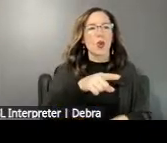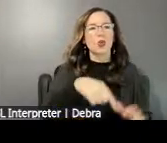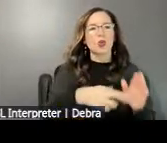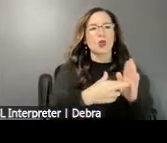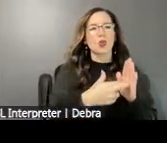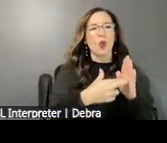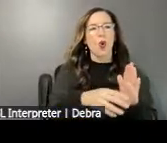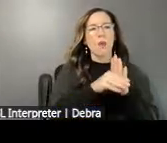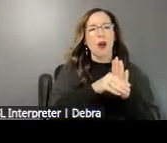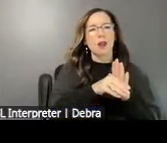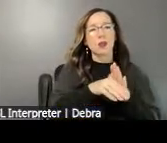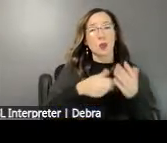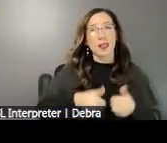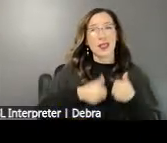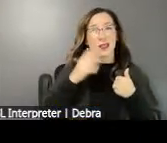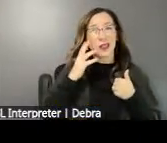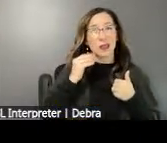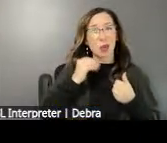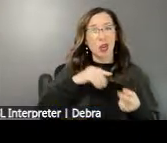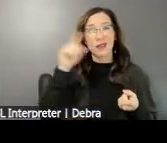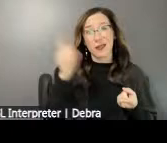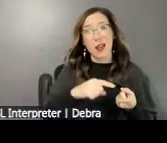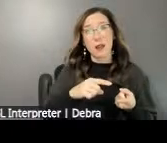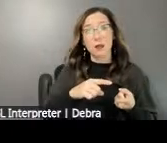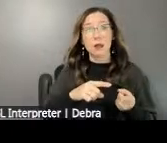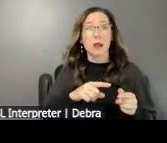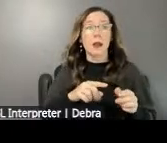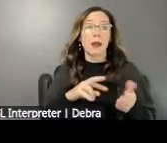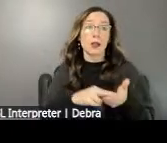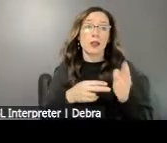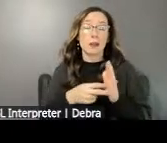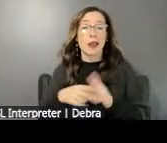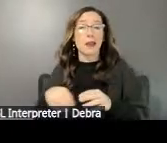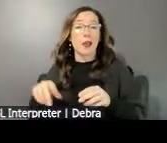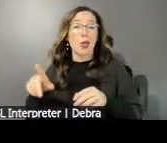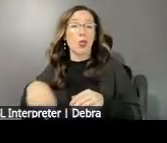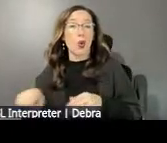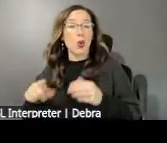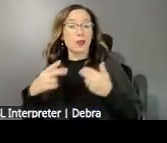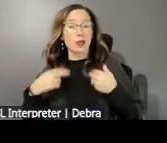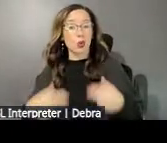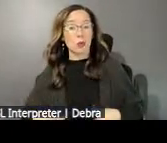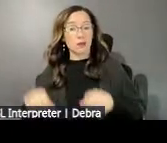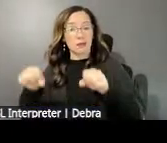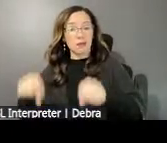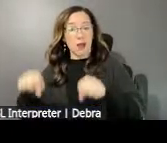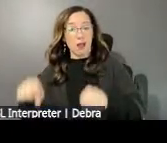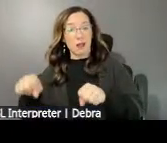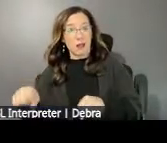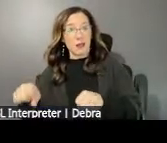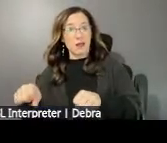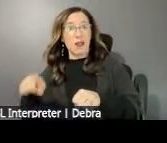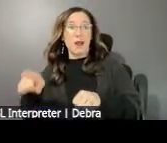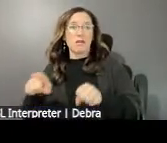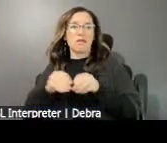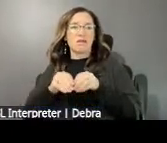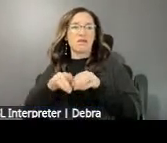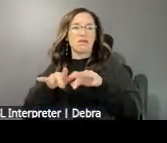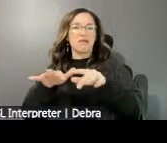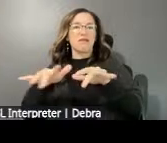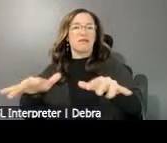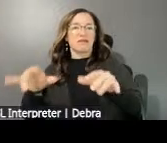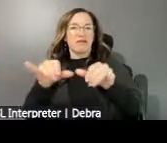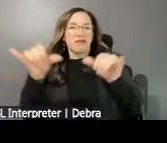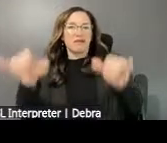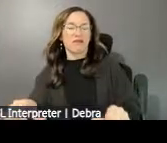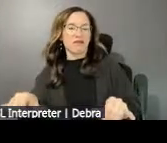and ultimately perpetuates ableist ideas and embeds systemic ableism across